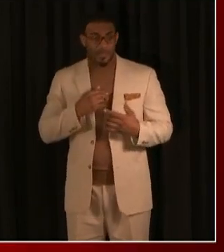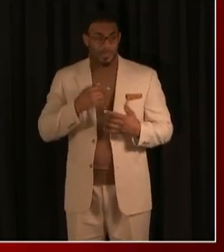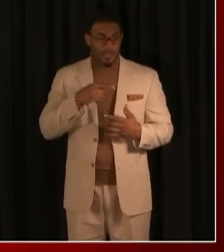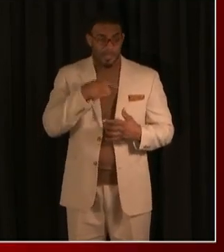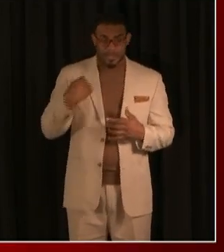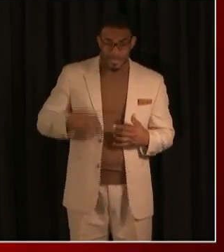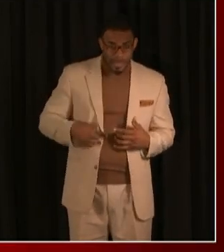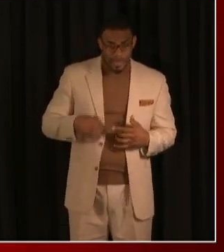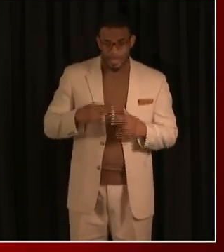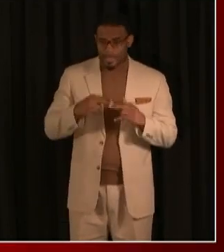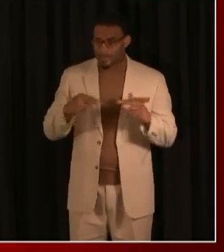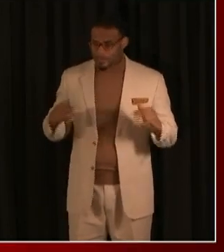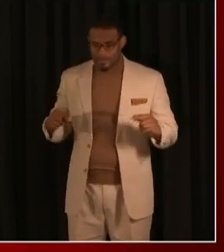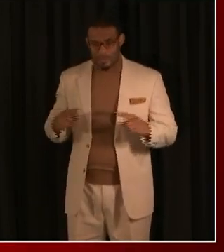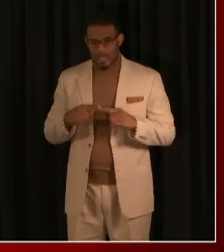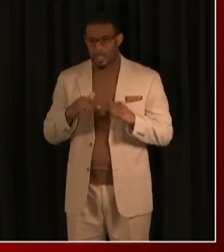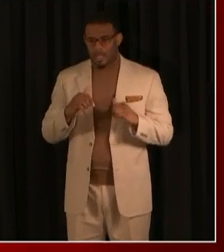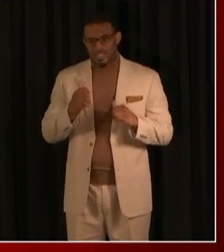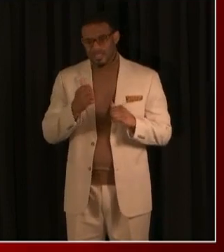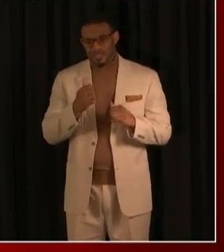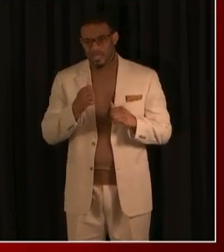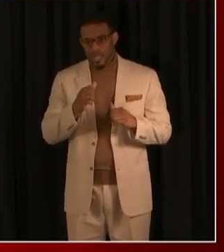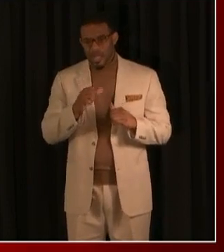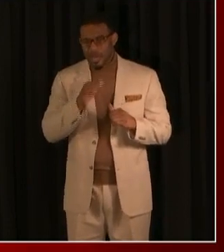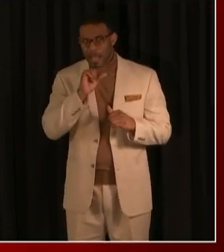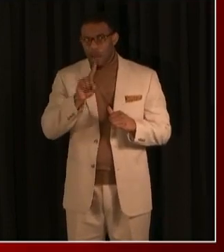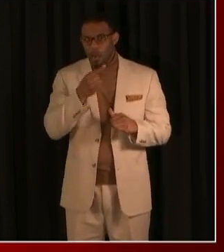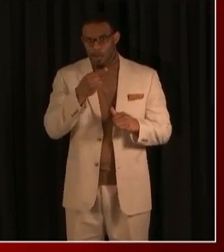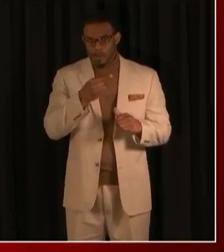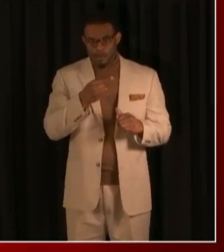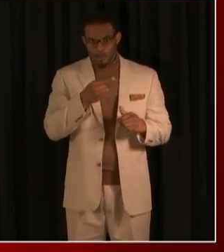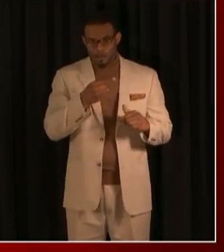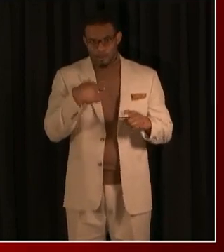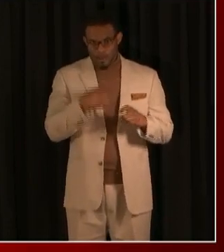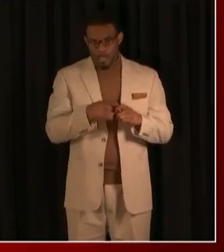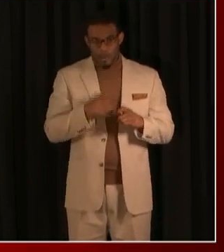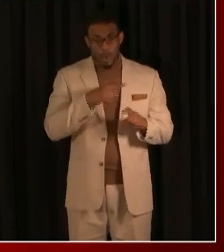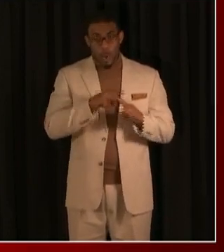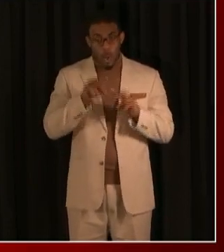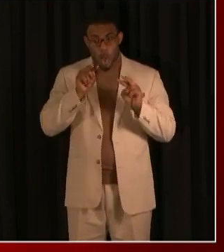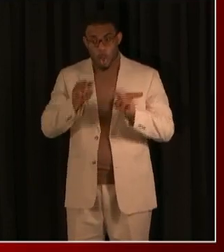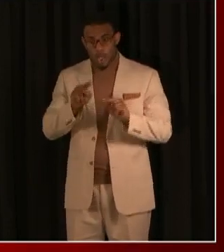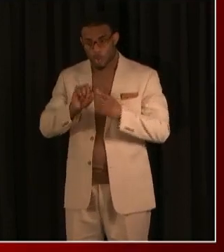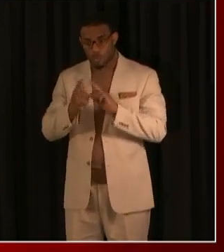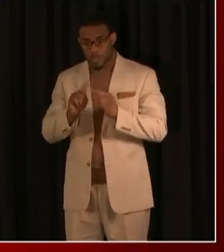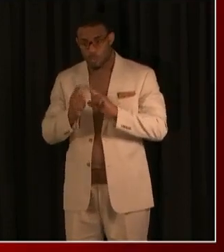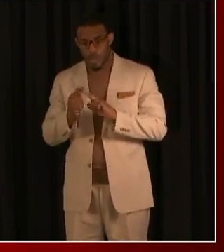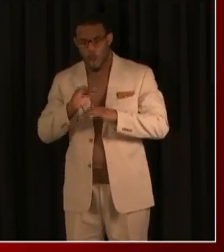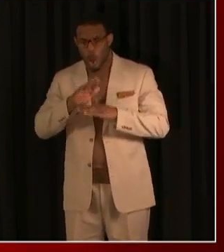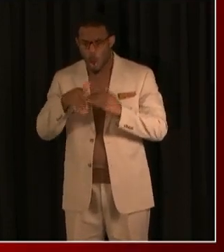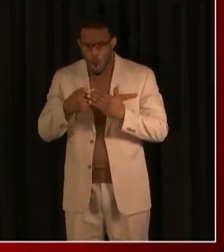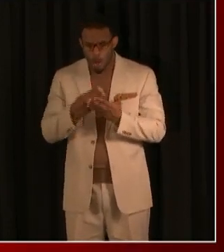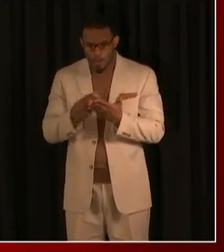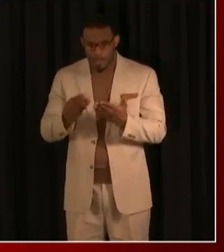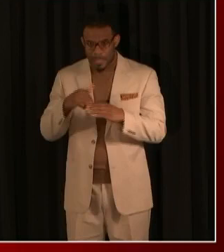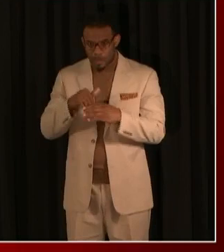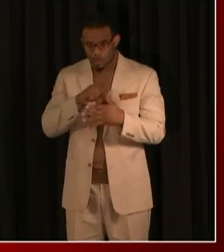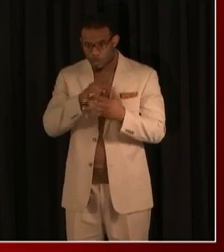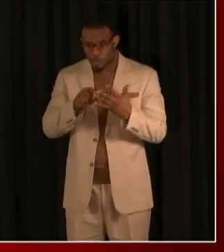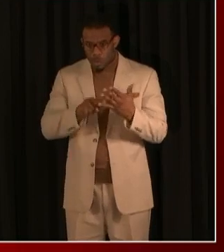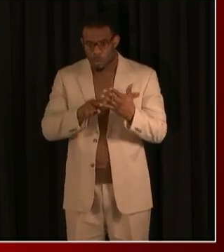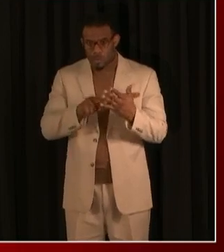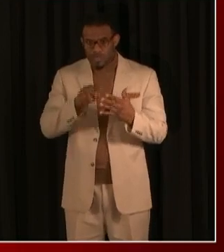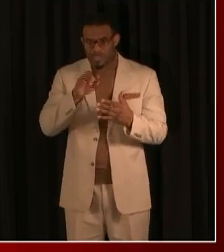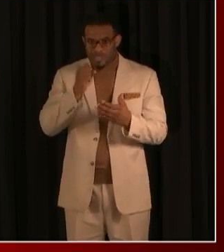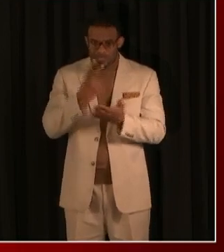Chinese, et cetera, the 7 official languages of the district. We've also looked at translating all of our materials into